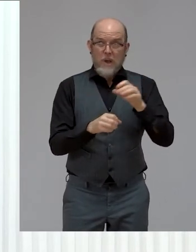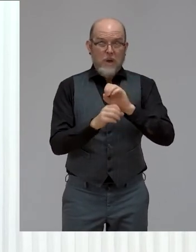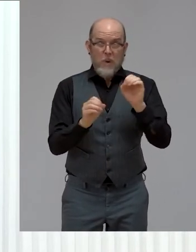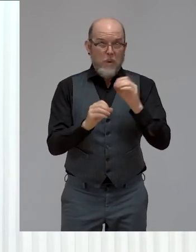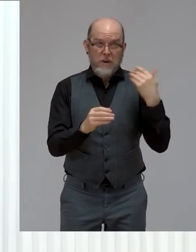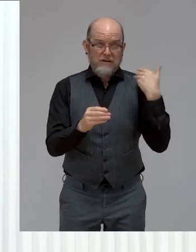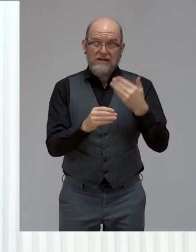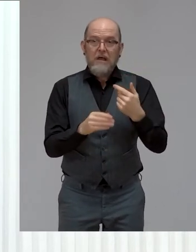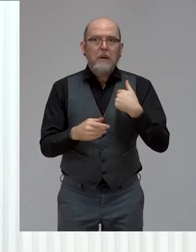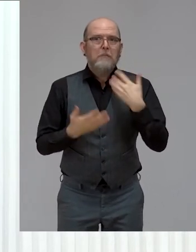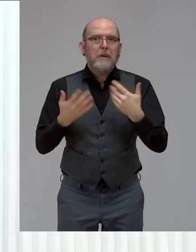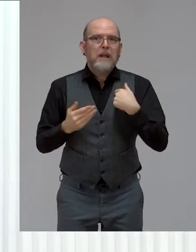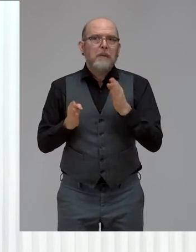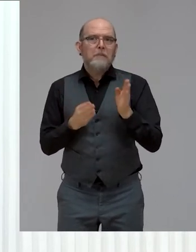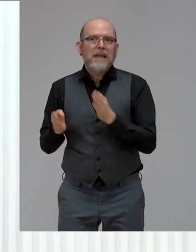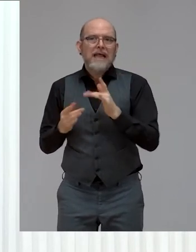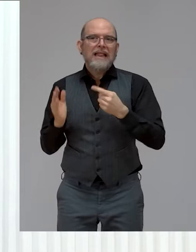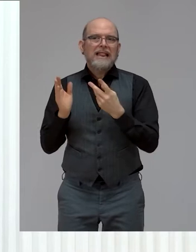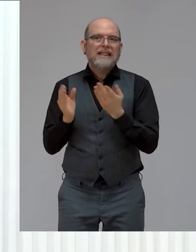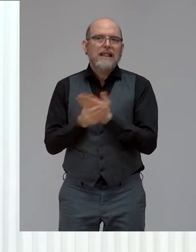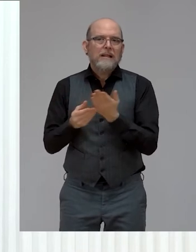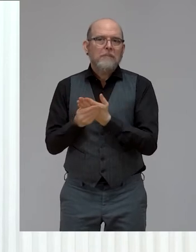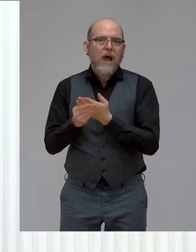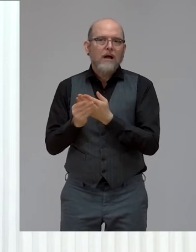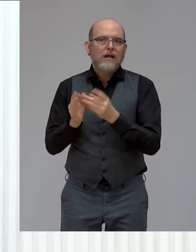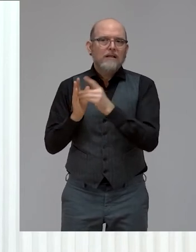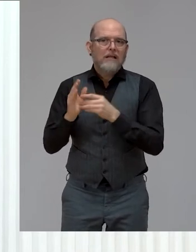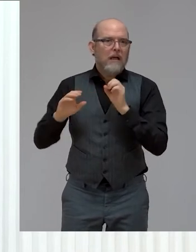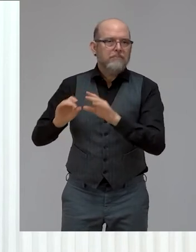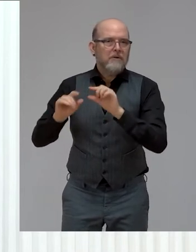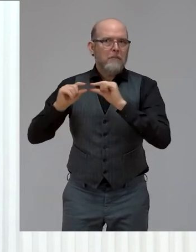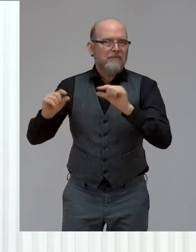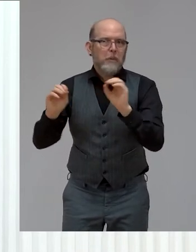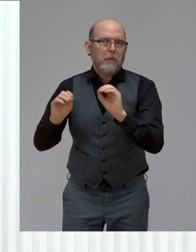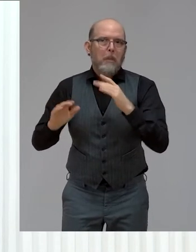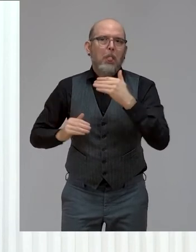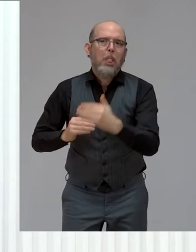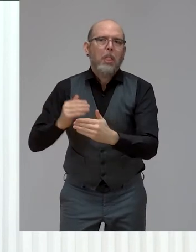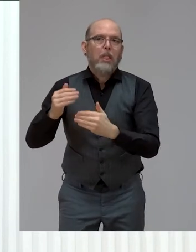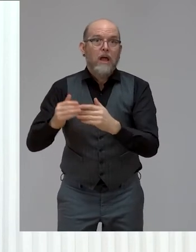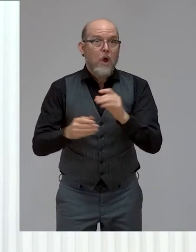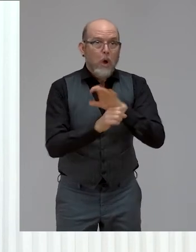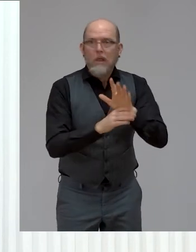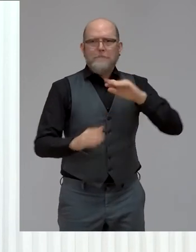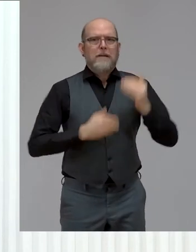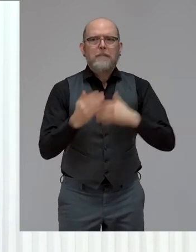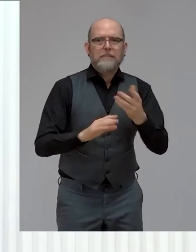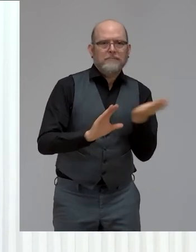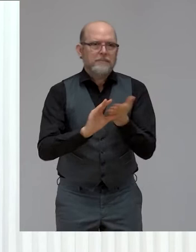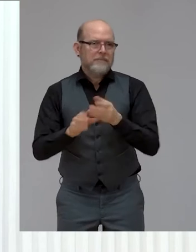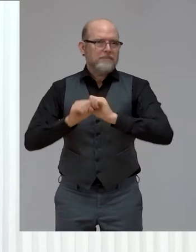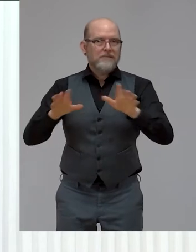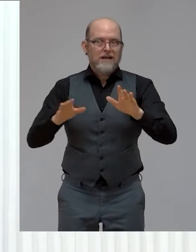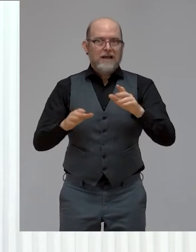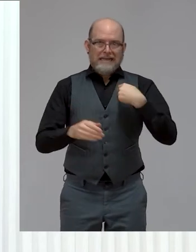digital tools to communicate and share, to learn and work. But as I always stress,